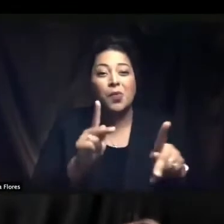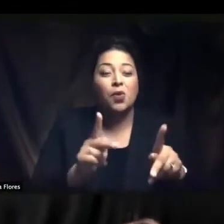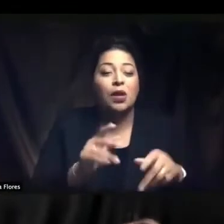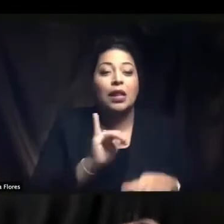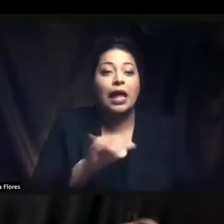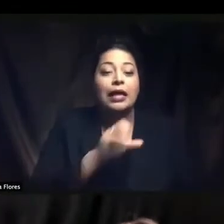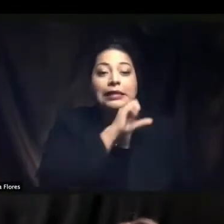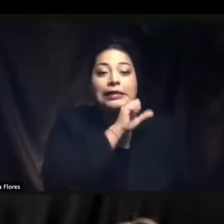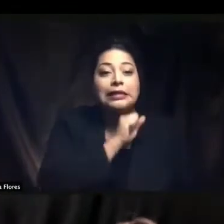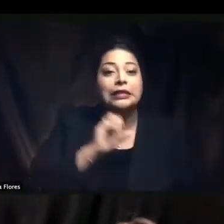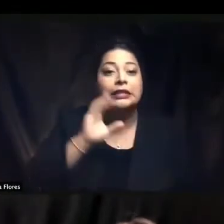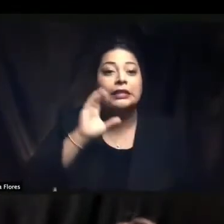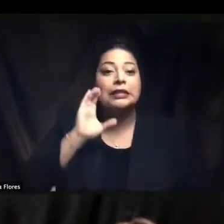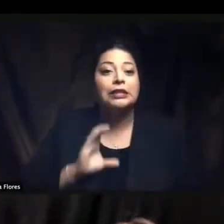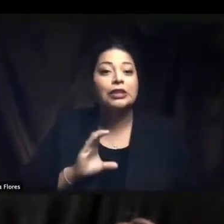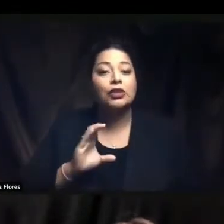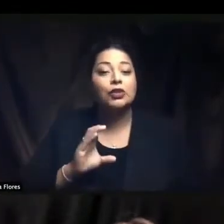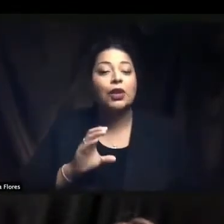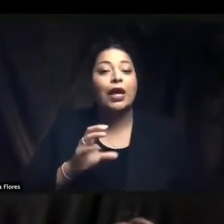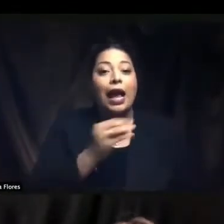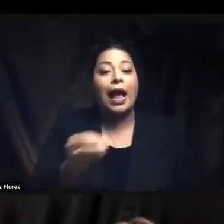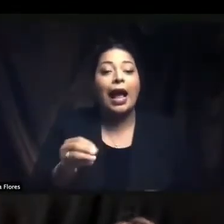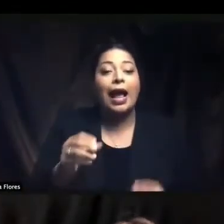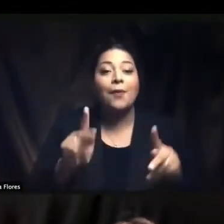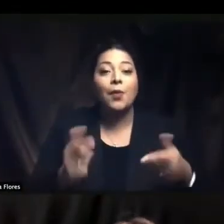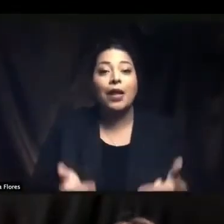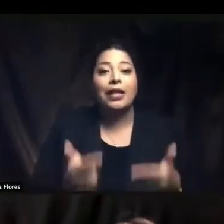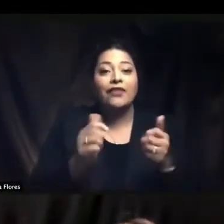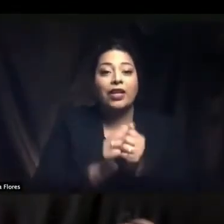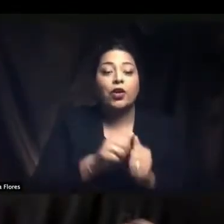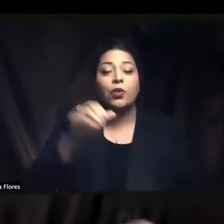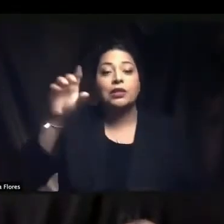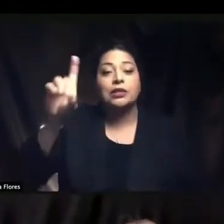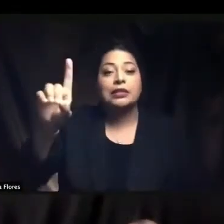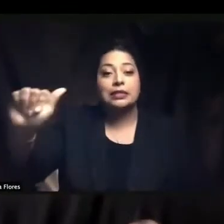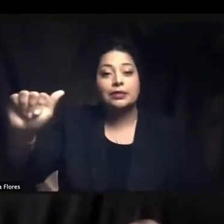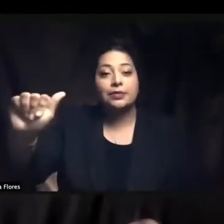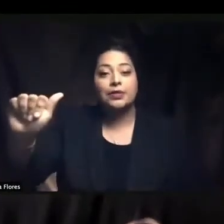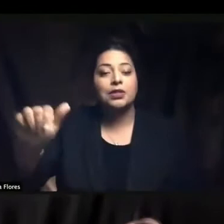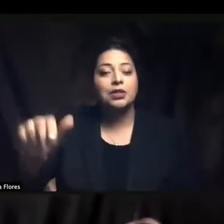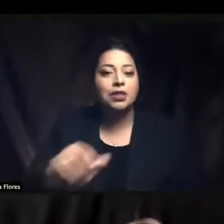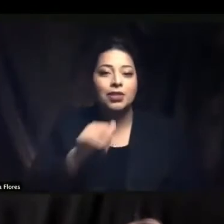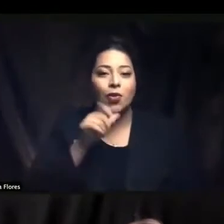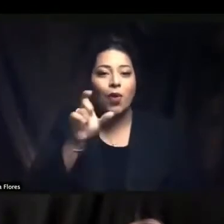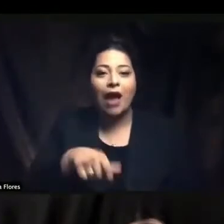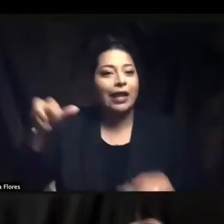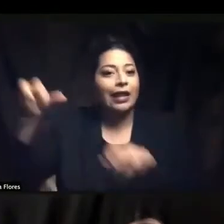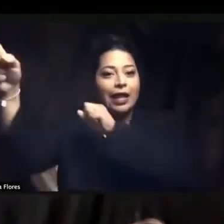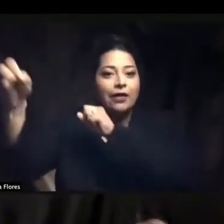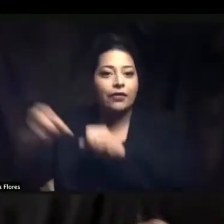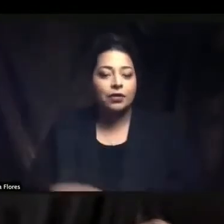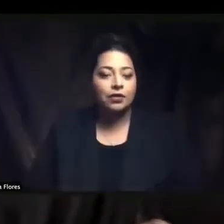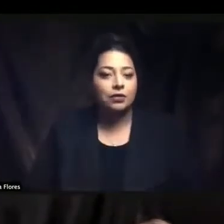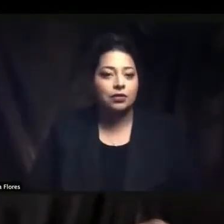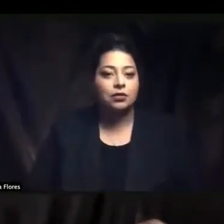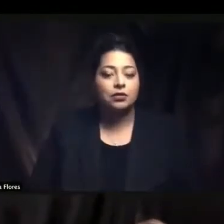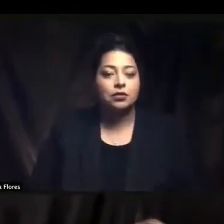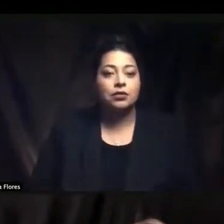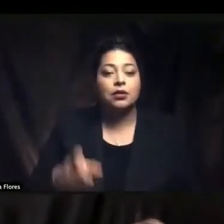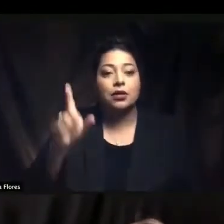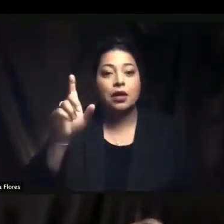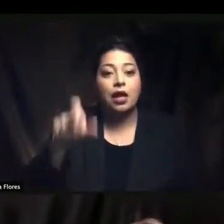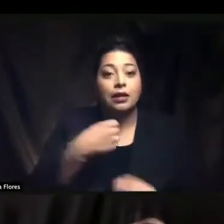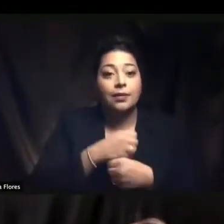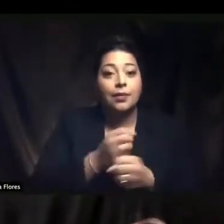seniors and even our disabled residents and our families, are not displaced from their properties. We also would like to make sure that there's incentives